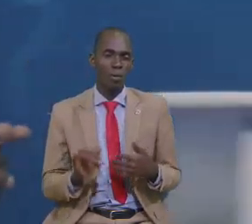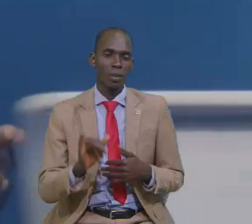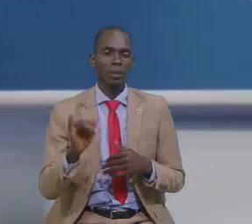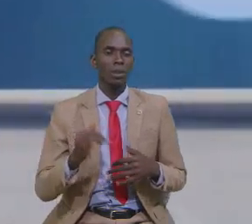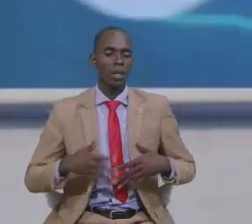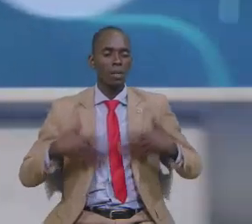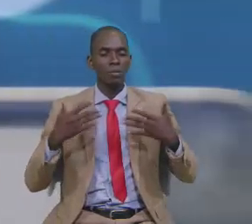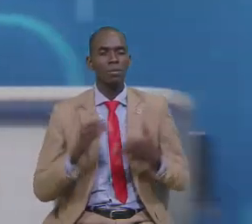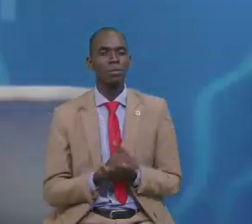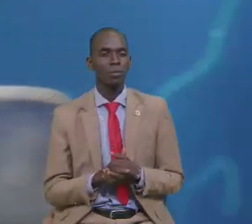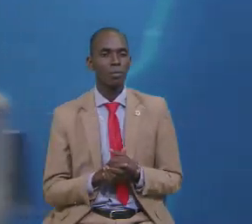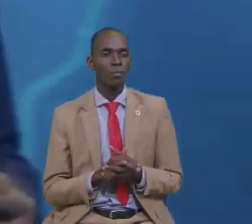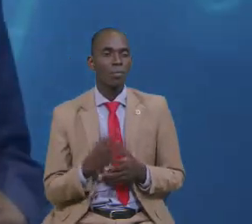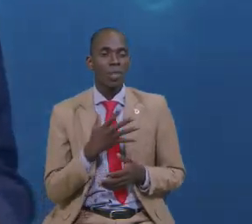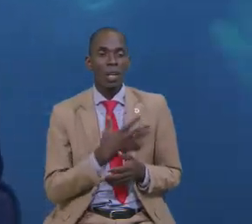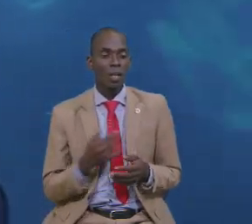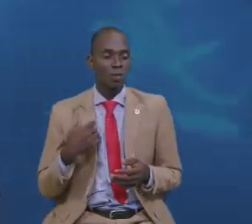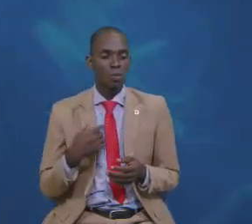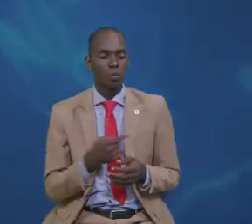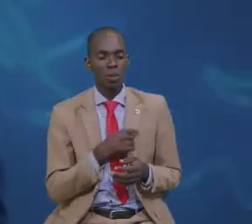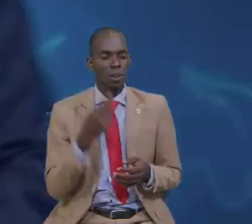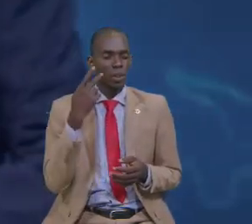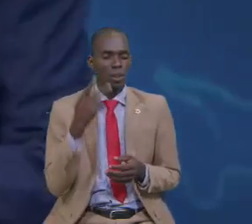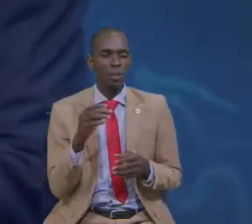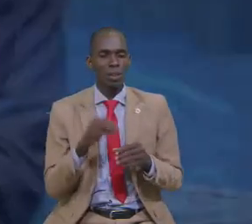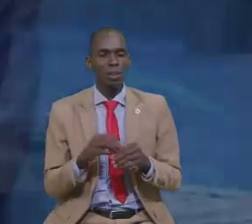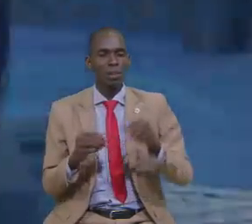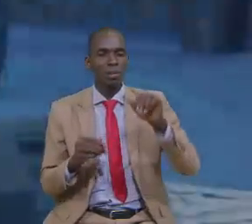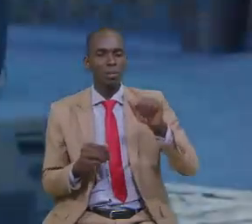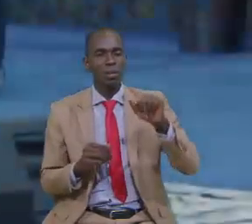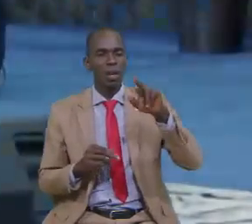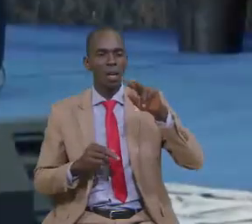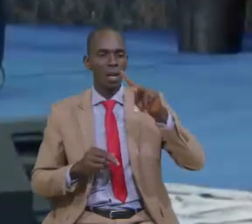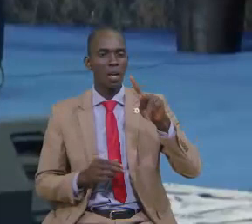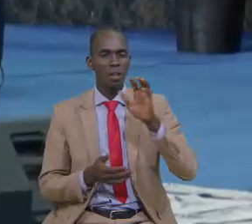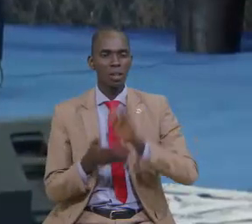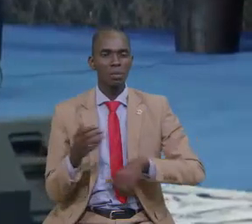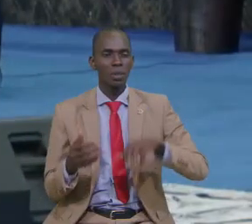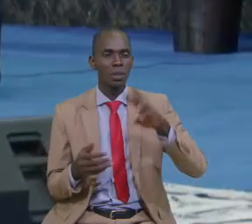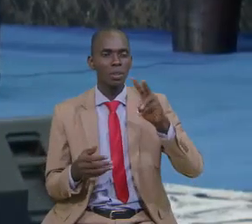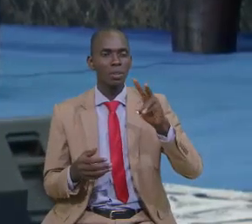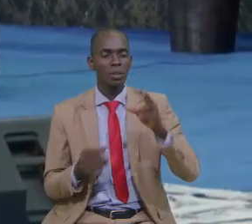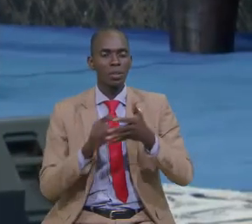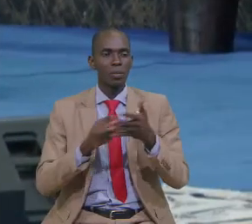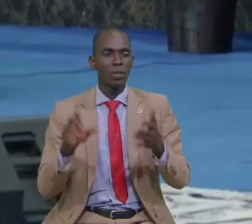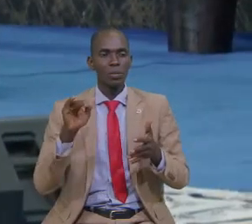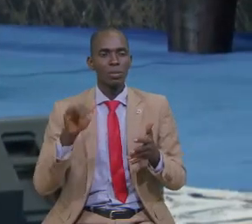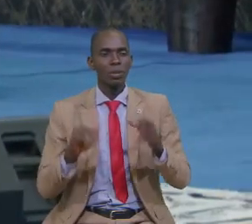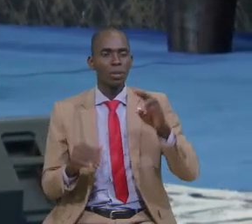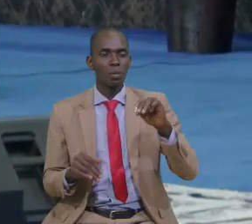life and what George in Mark chapter 16 verse 15